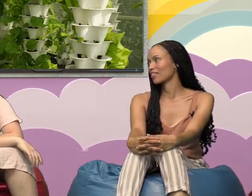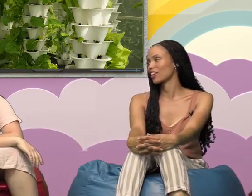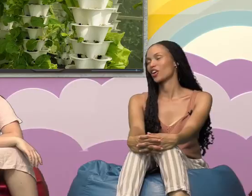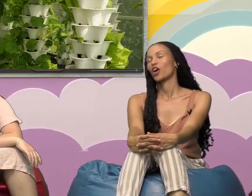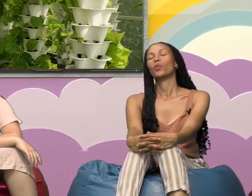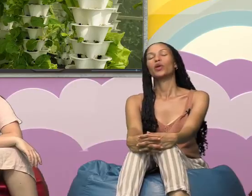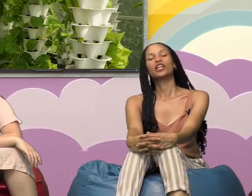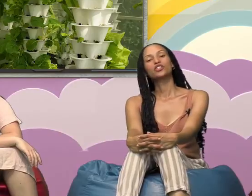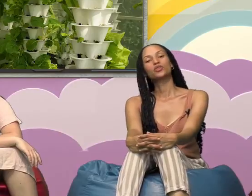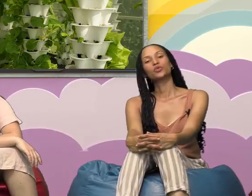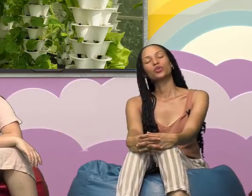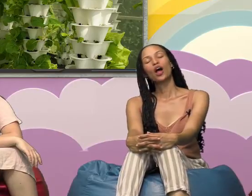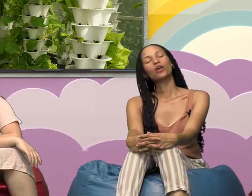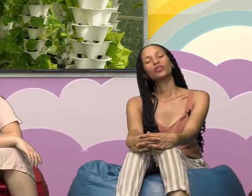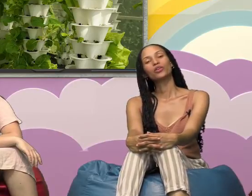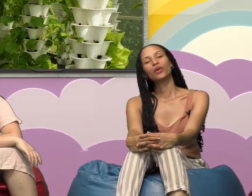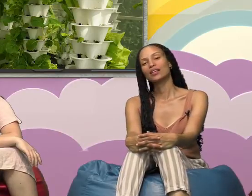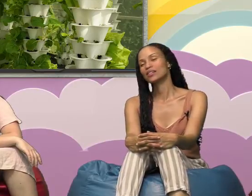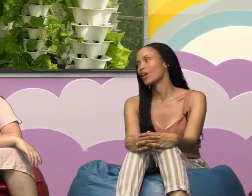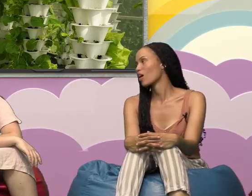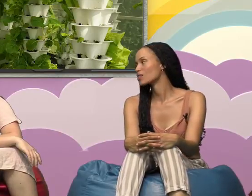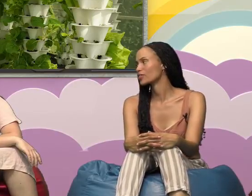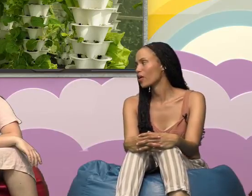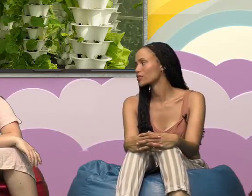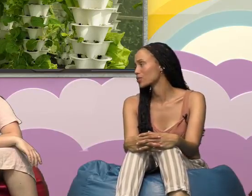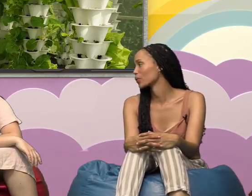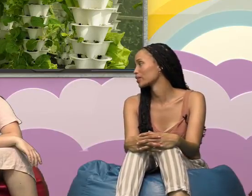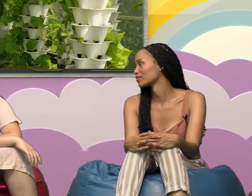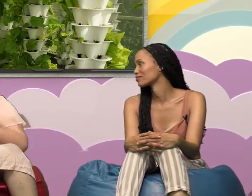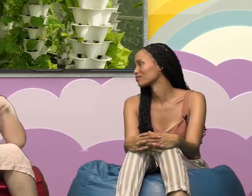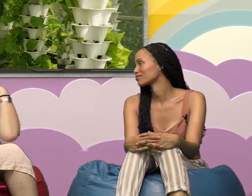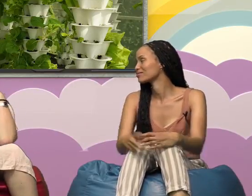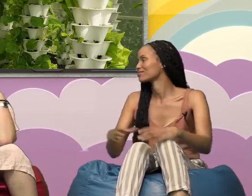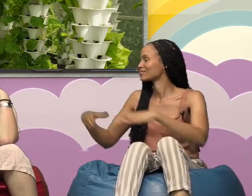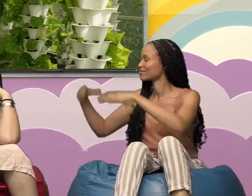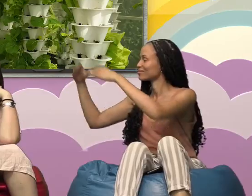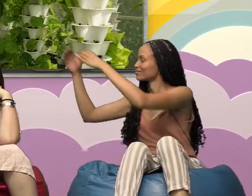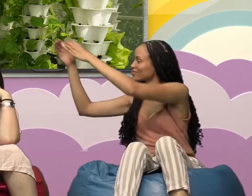impressed. I think we need to crown you as the arts and crafts queen.